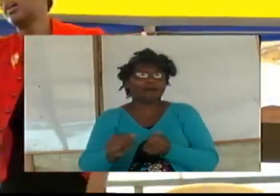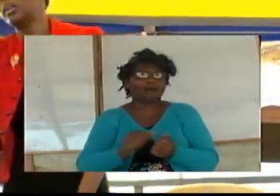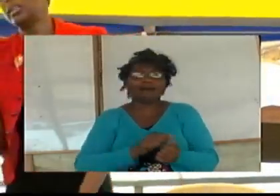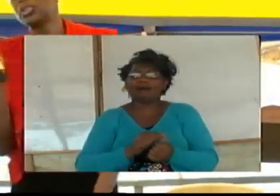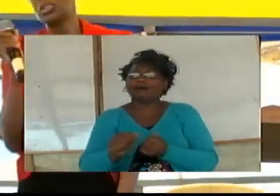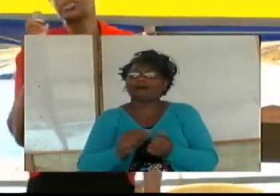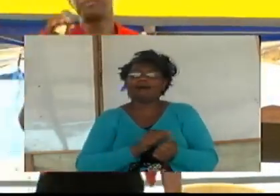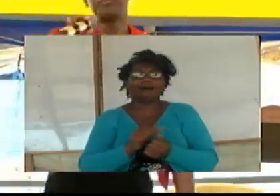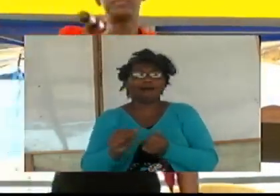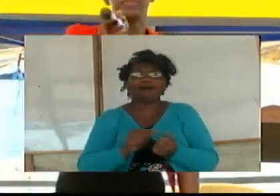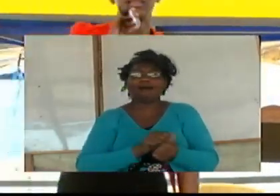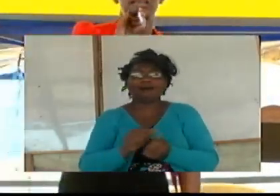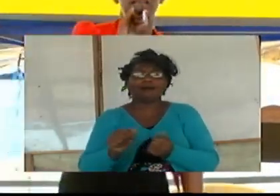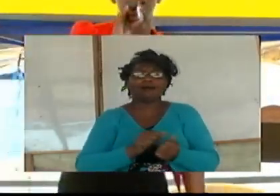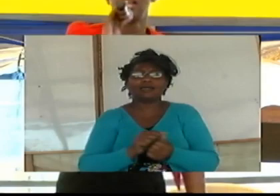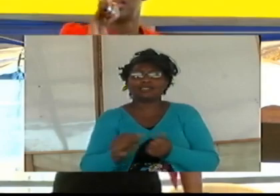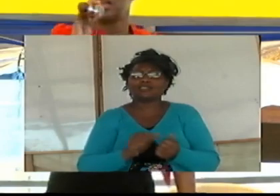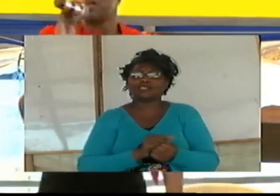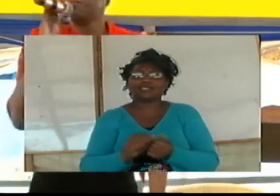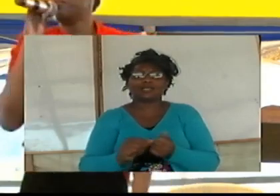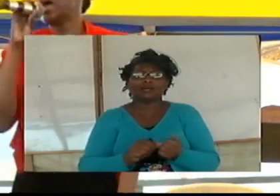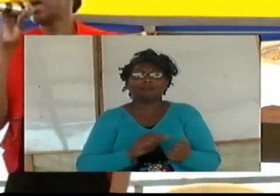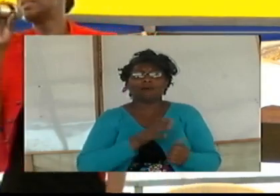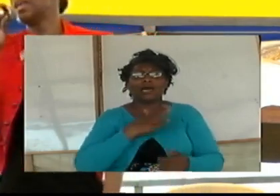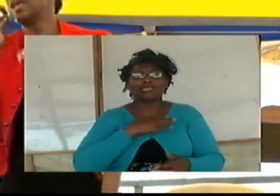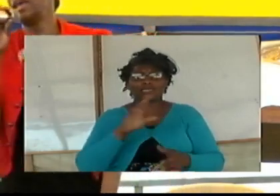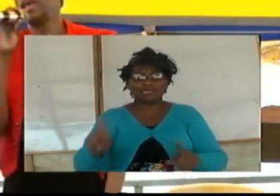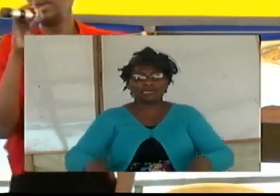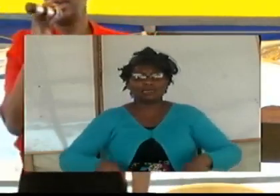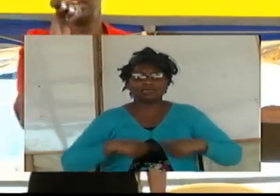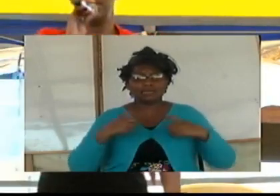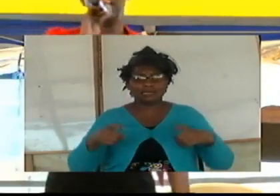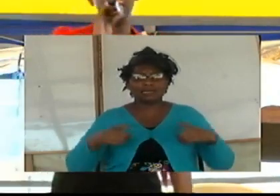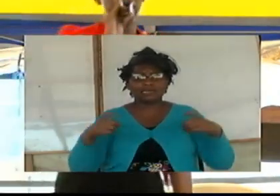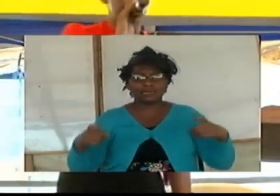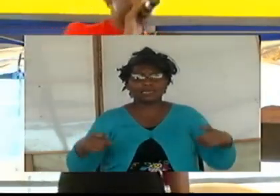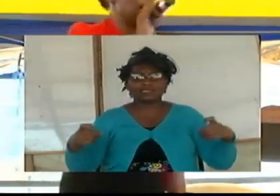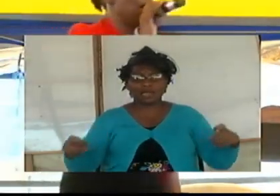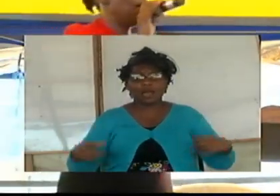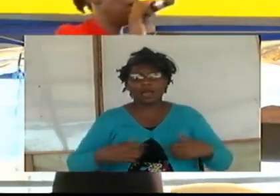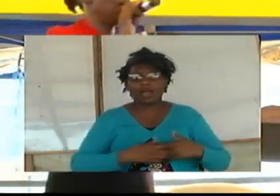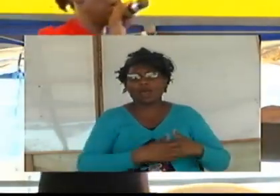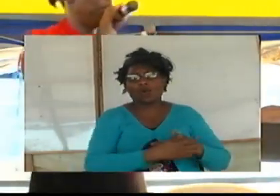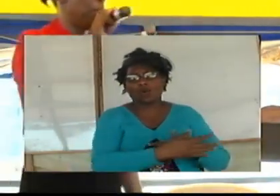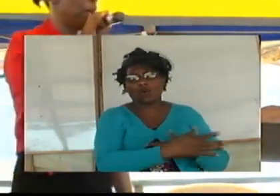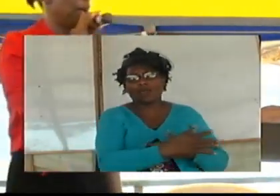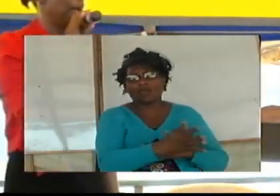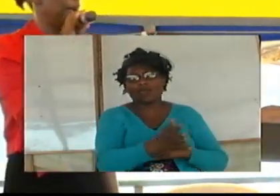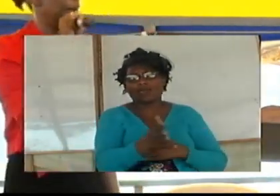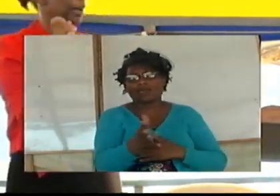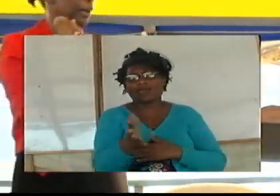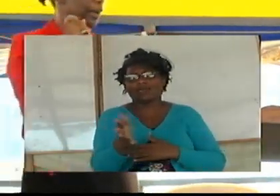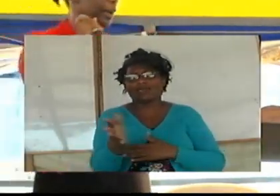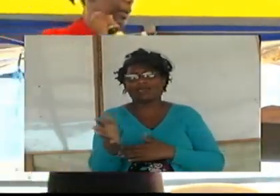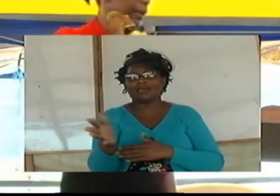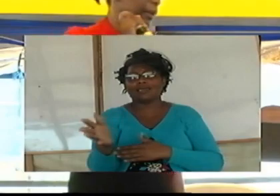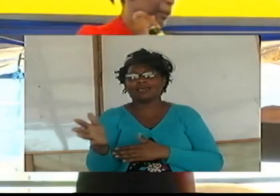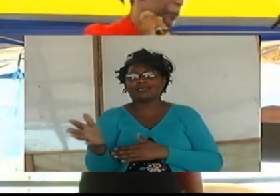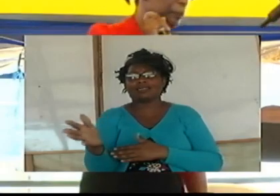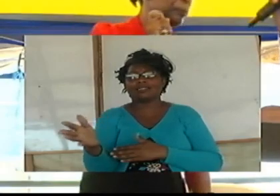washed. Come on, somebody, sing it. My sins away.